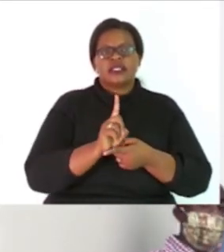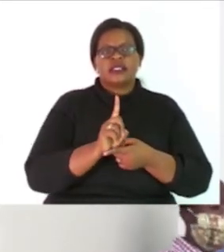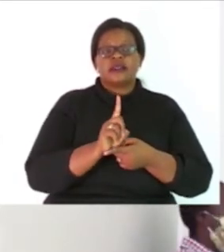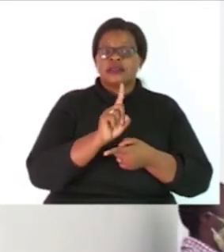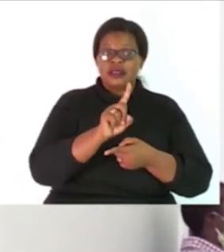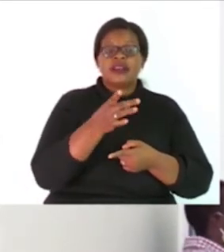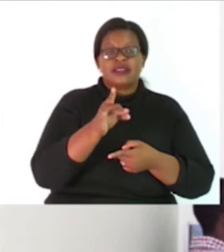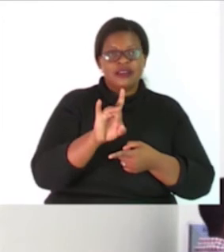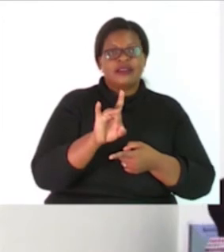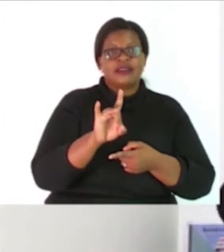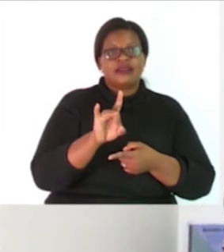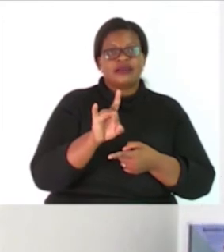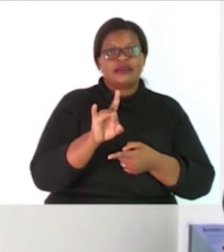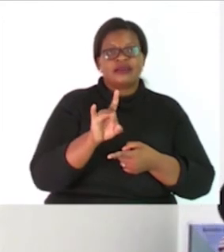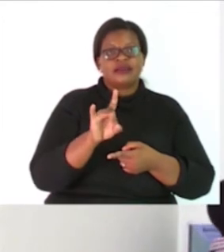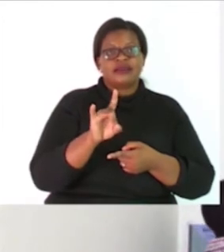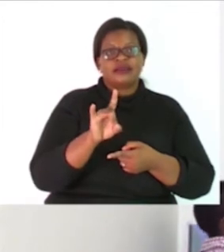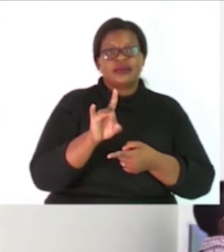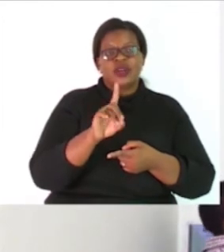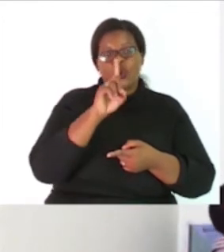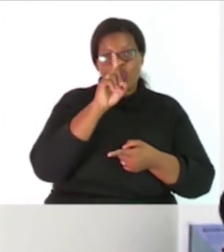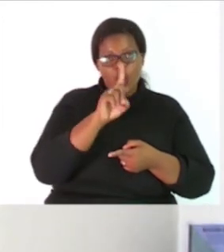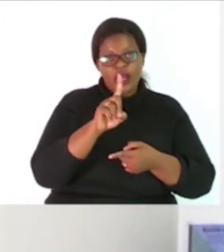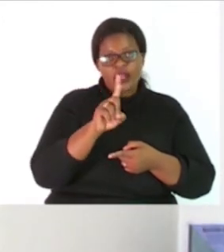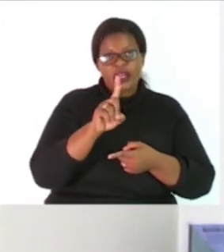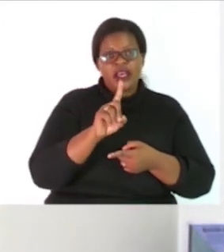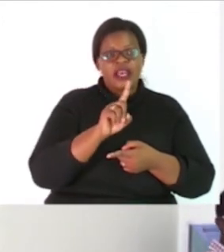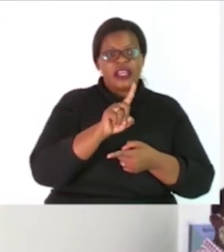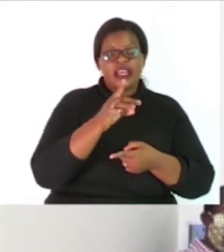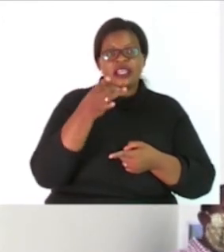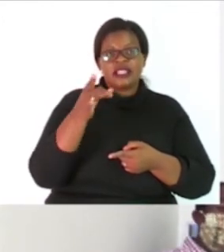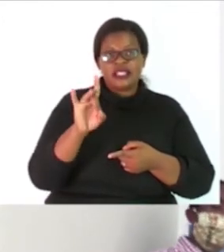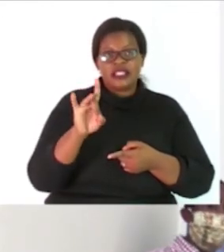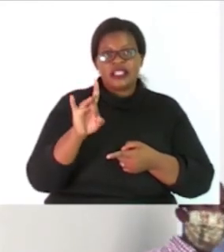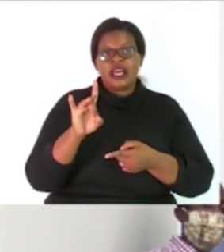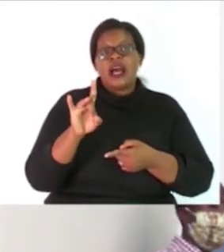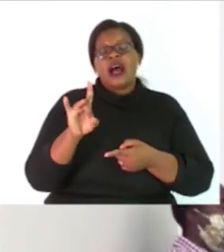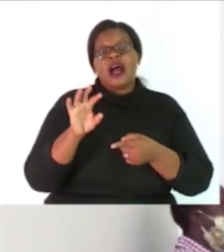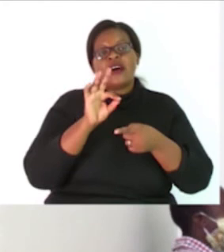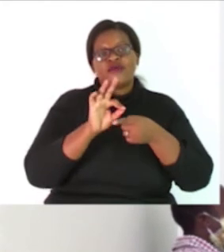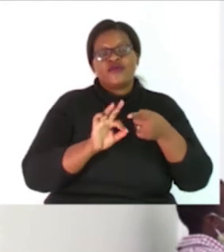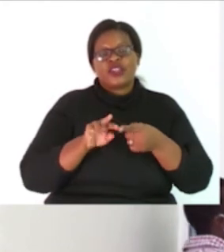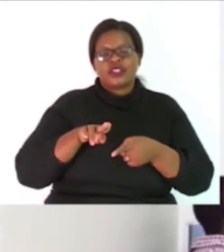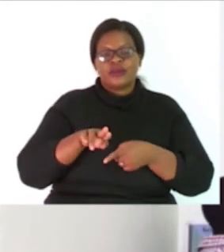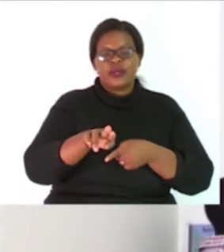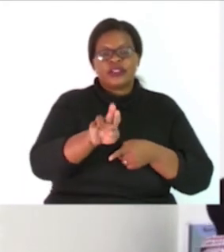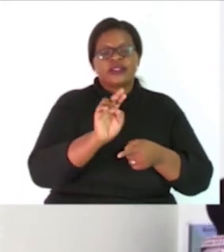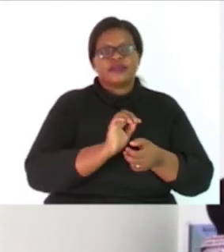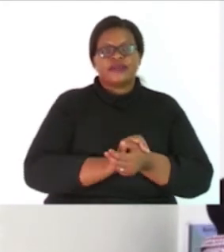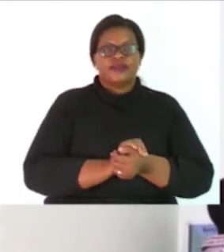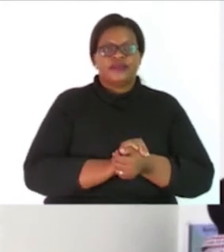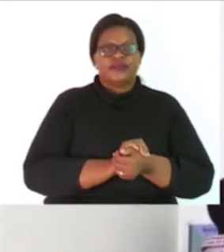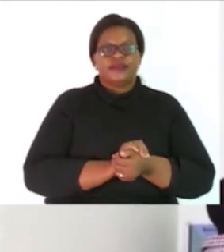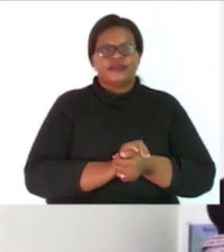So what does that mean? It means 1 and 18 are factor pairs. All right? So we have